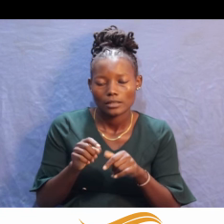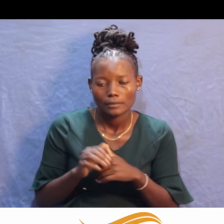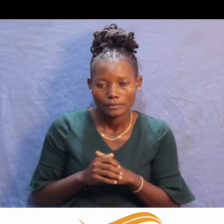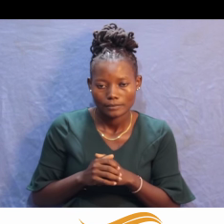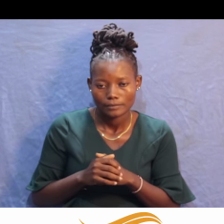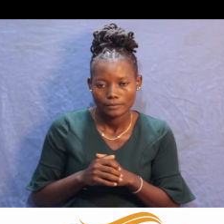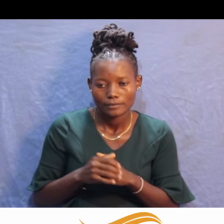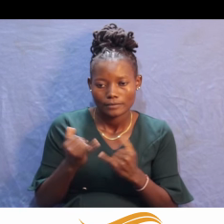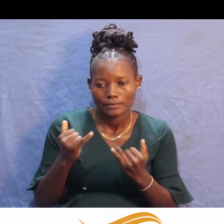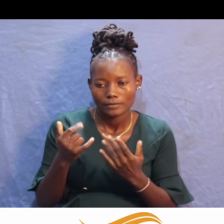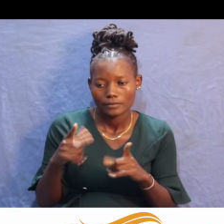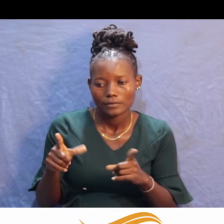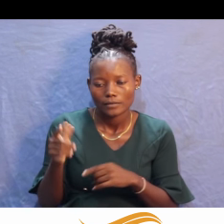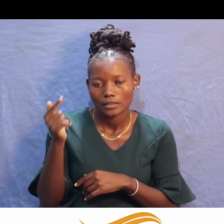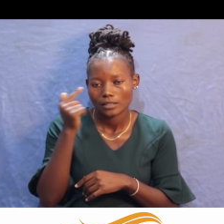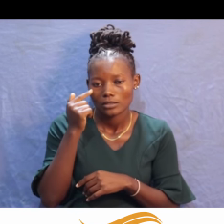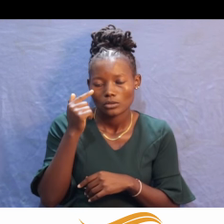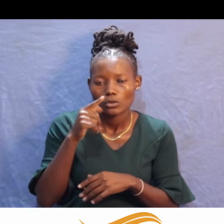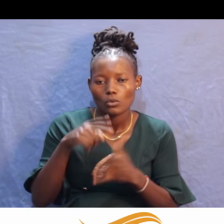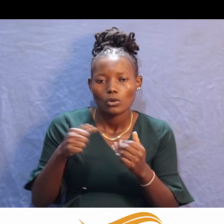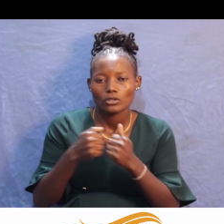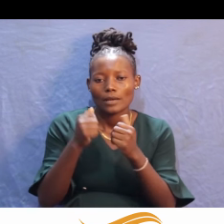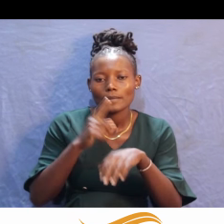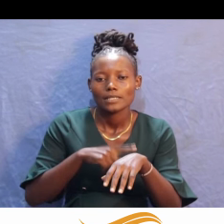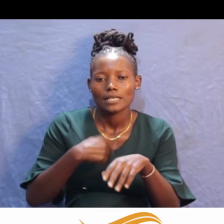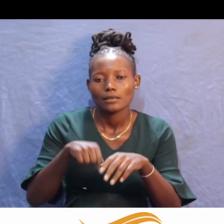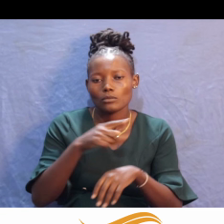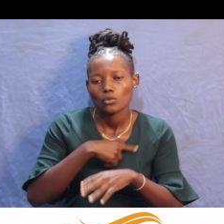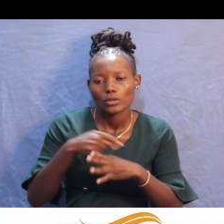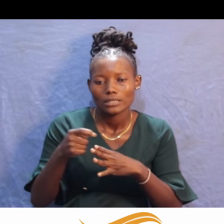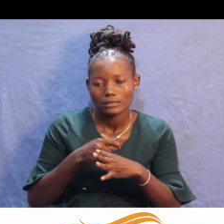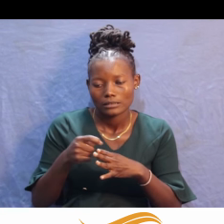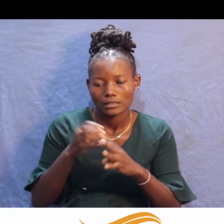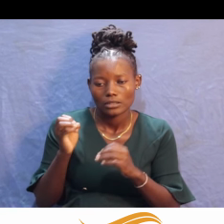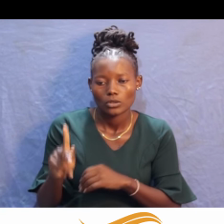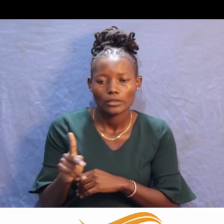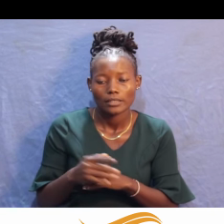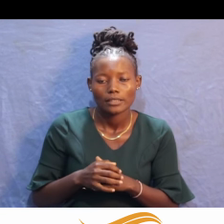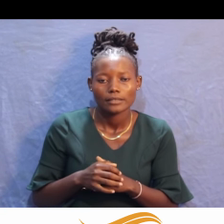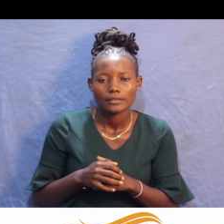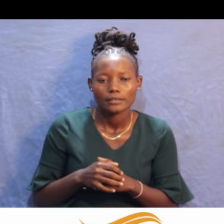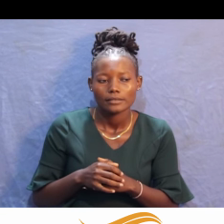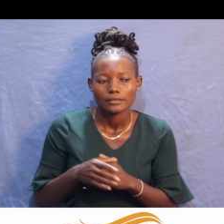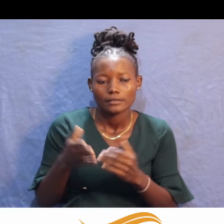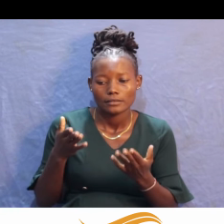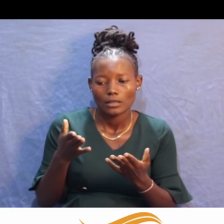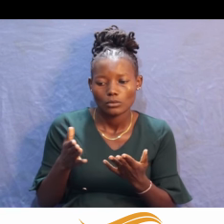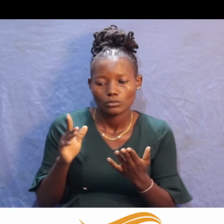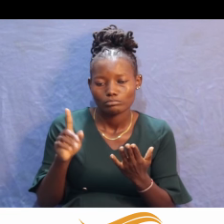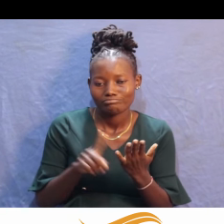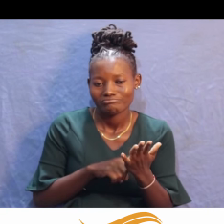So let's look at what happens when we exercise. Okay. In this slide, you're looking at